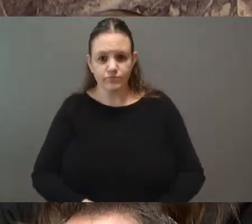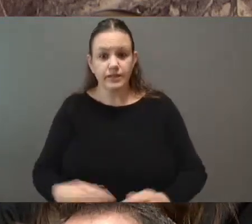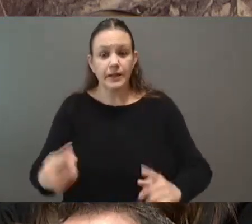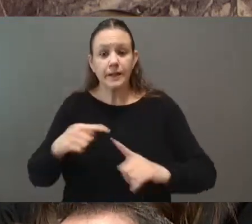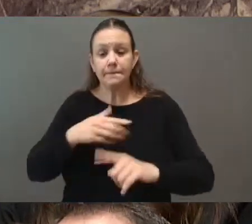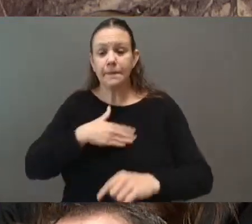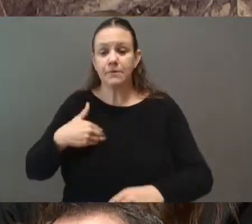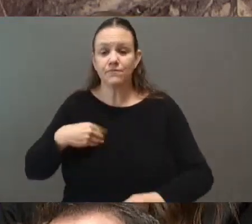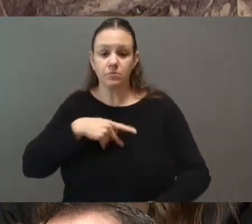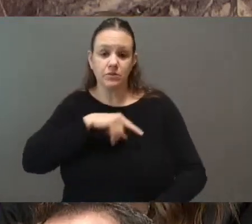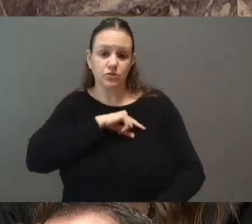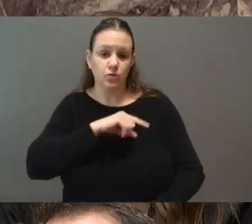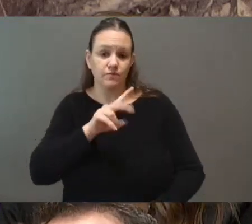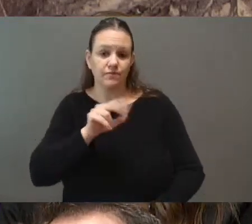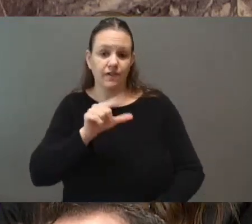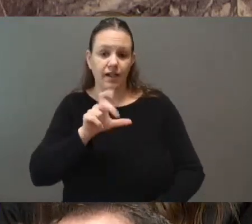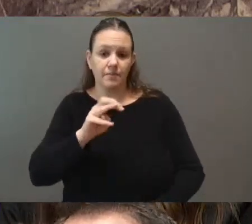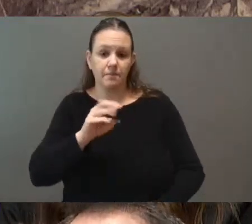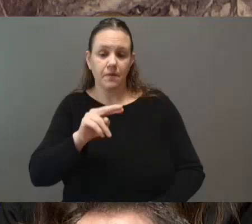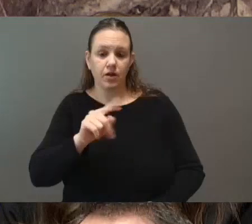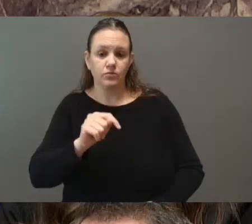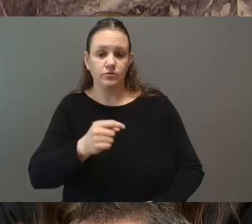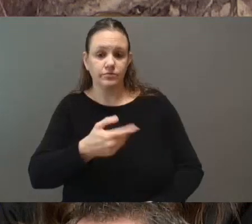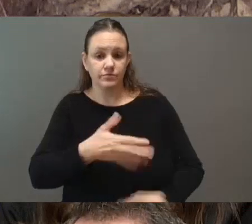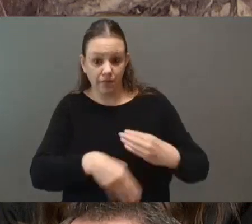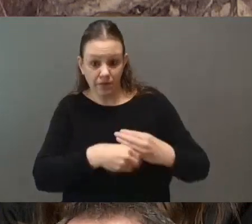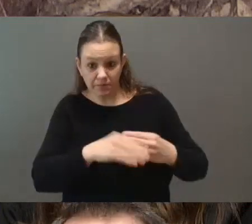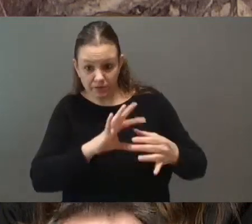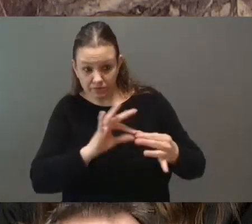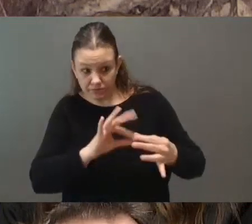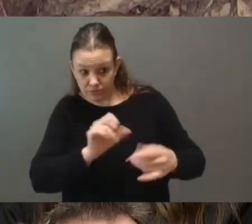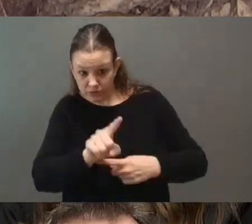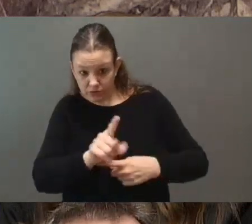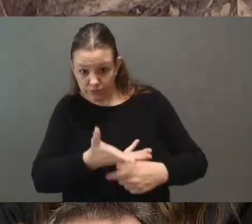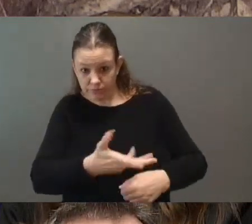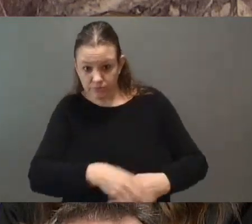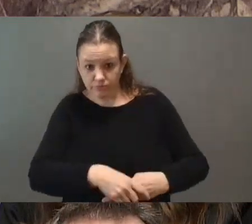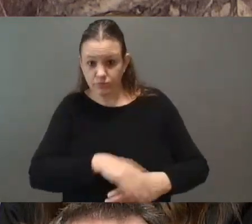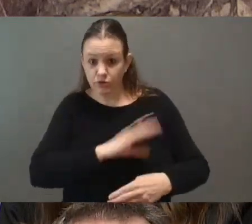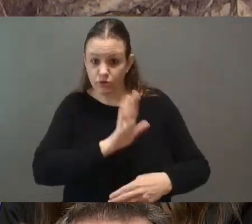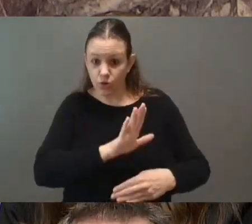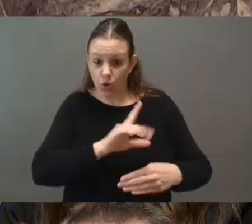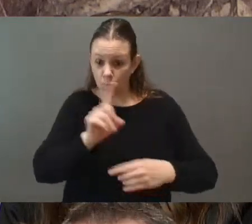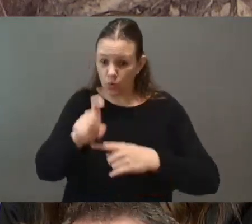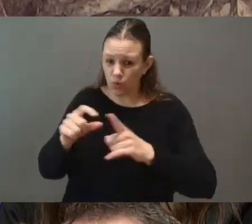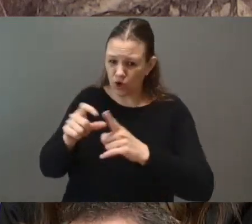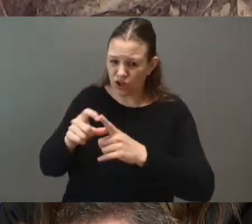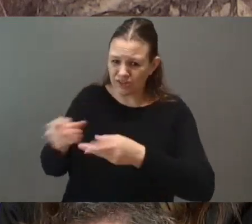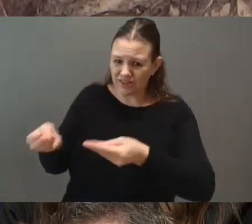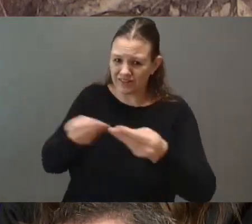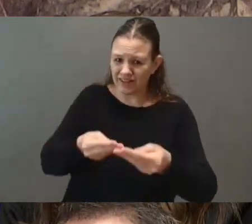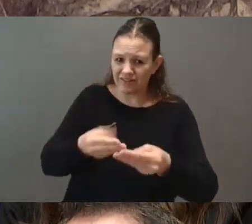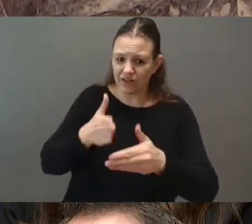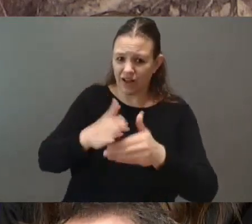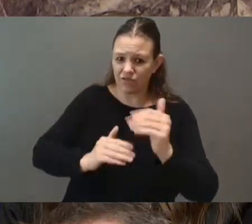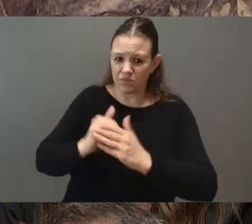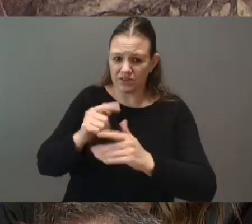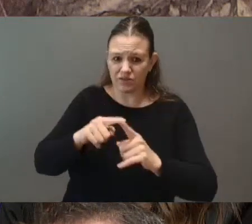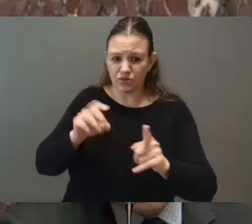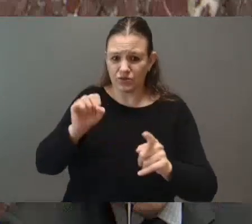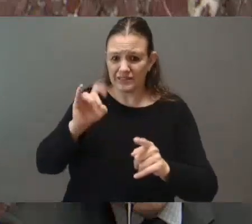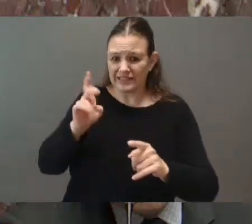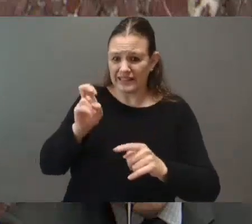I am sure those words bring little comfort to Sydney's parents and people across British Columbia who are grieving every